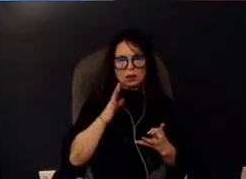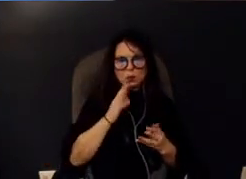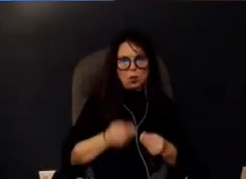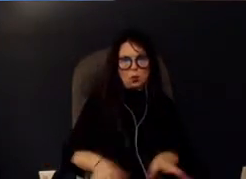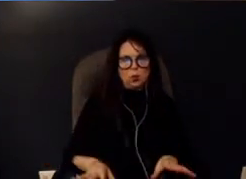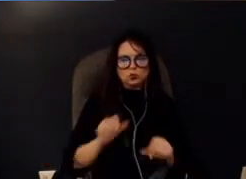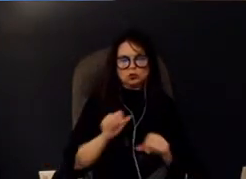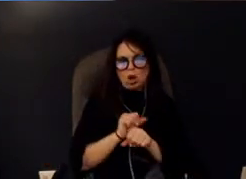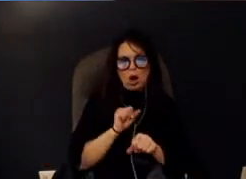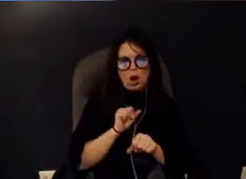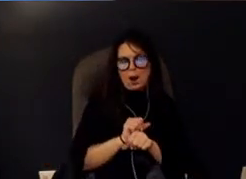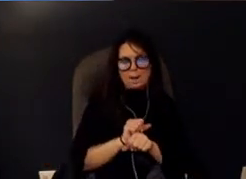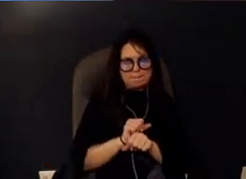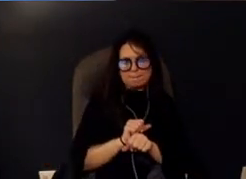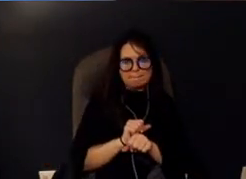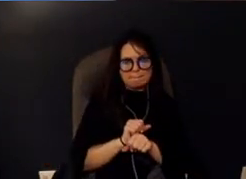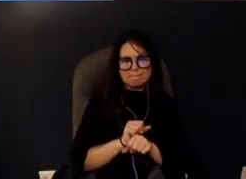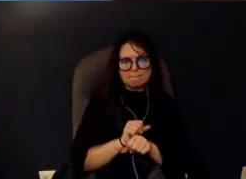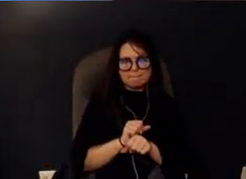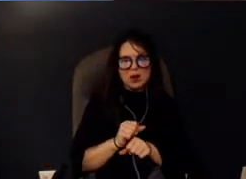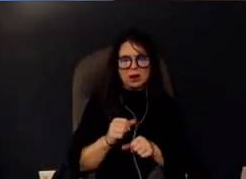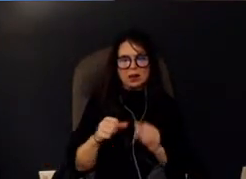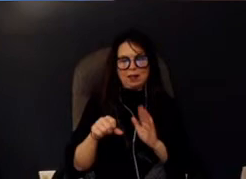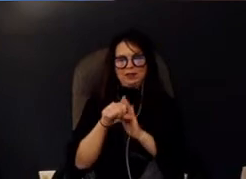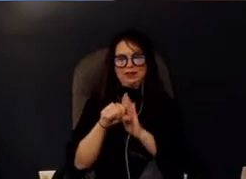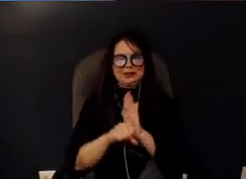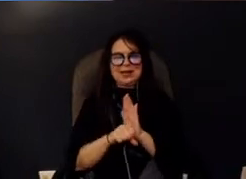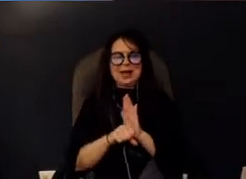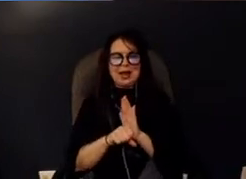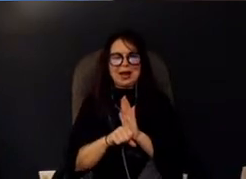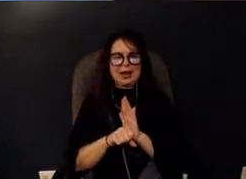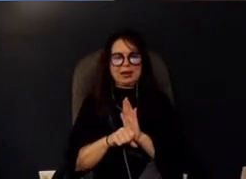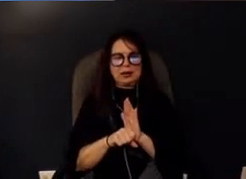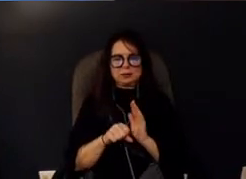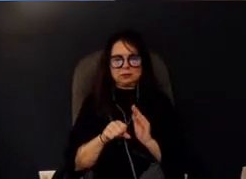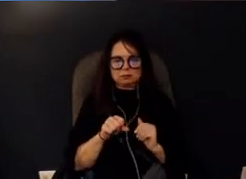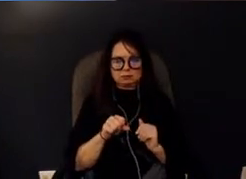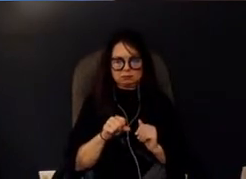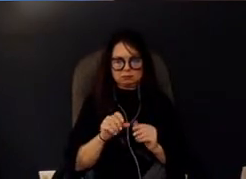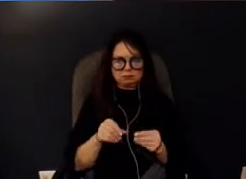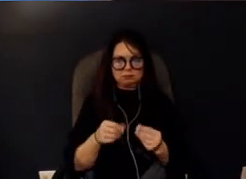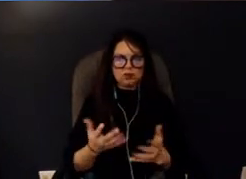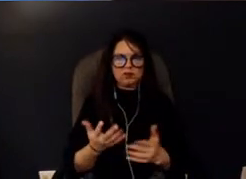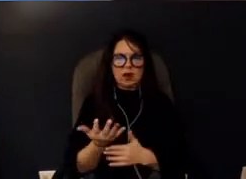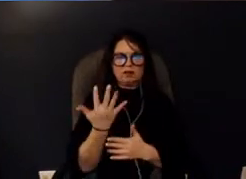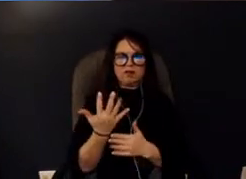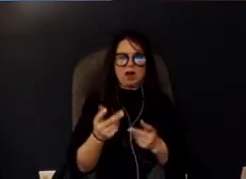The state, I think, is saying that they would only provide five positions to do it, and that's what we're proposing.